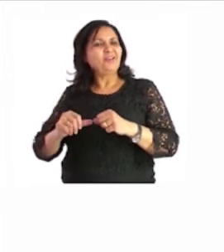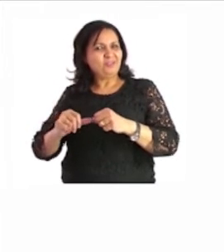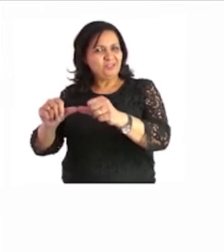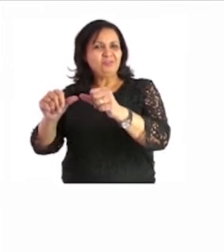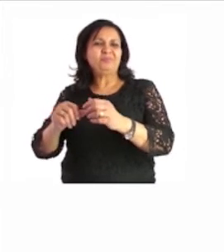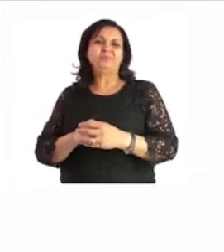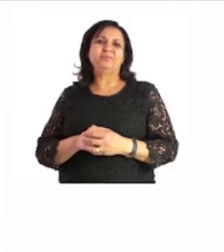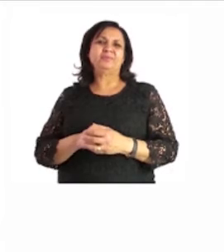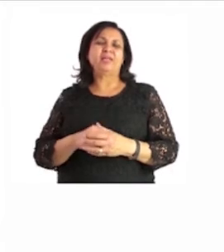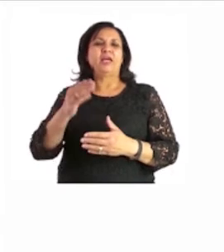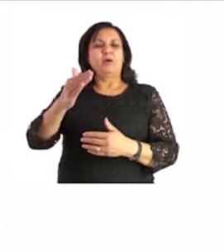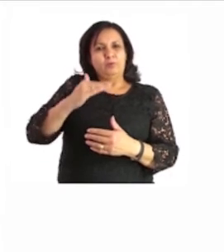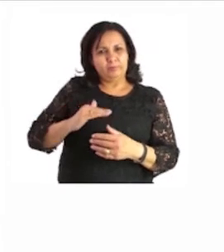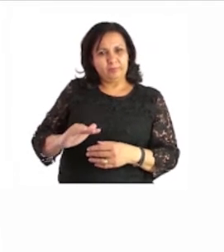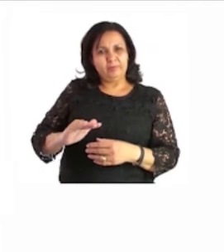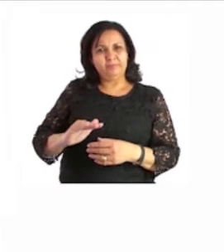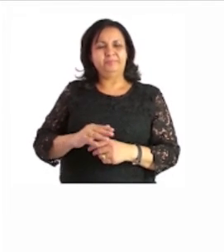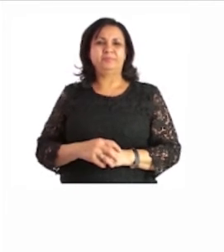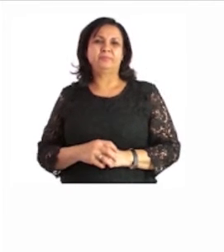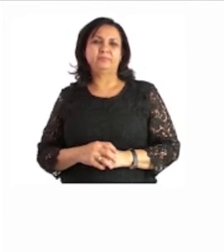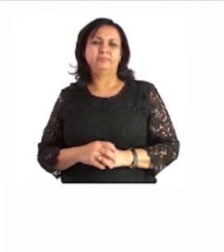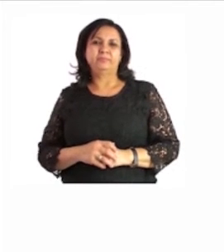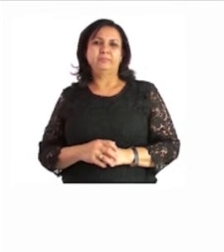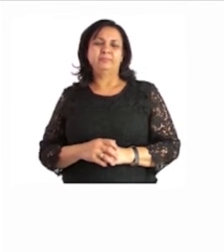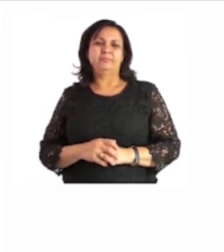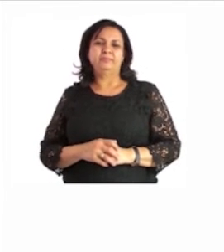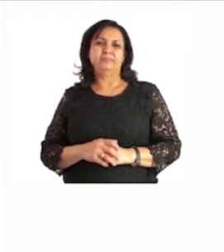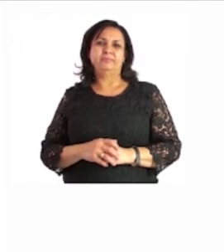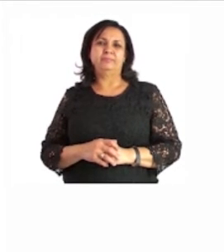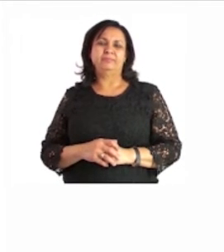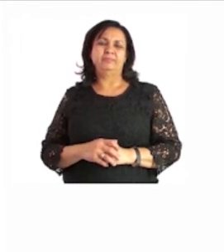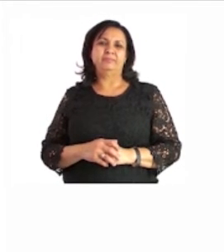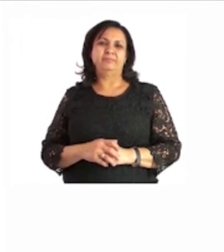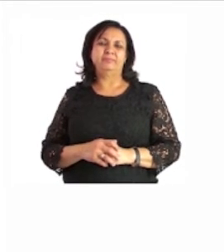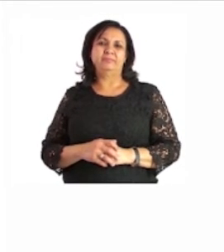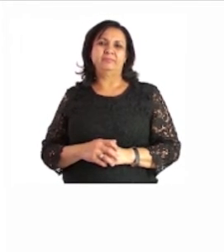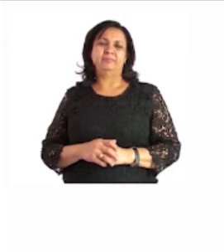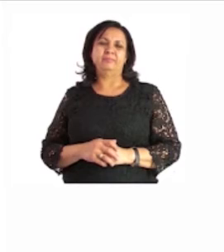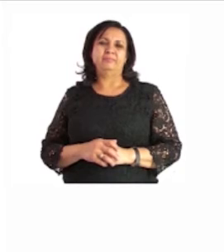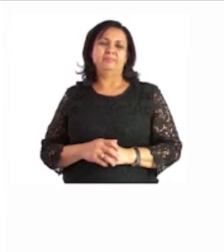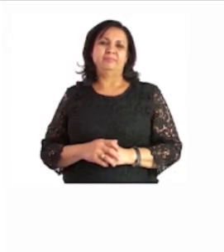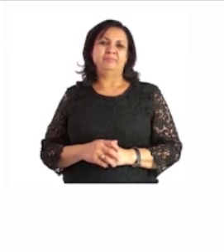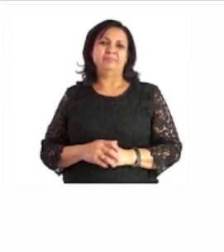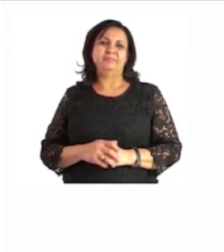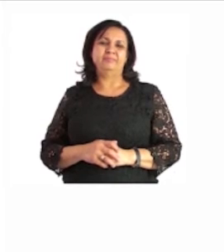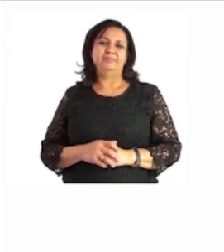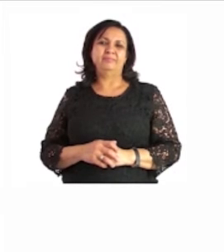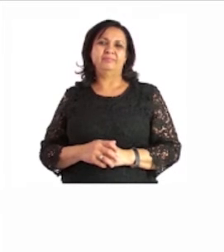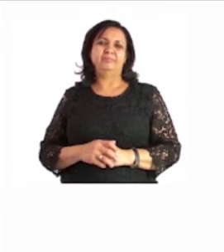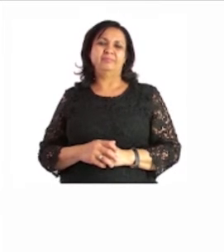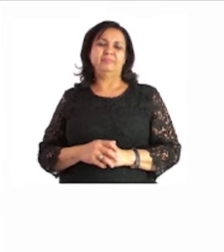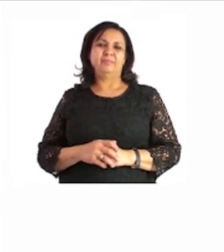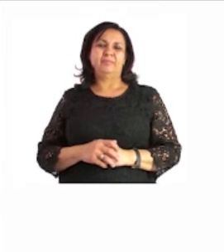column. Because it's a pattern, you have to repeat exactly the same thing. Yes, you